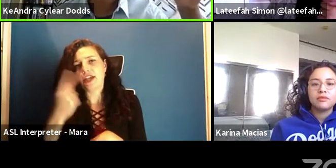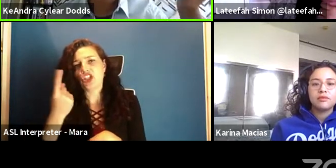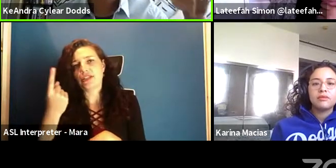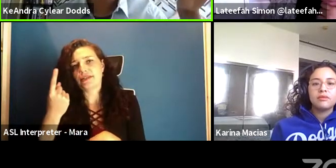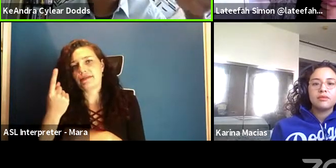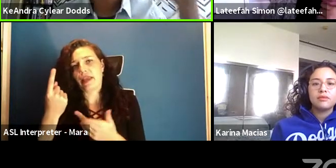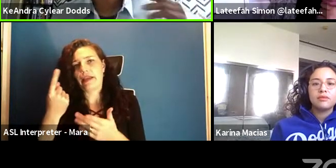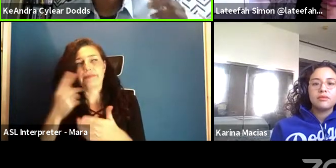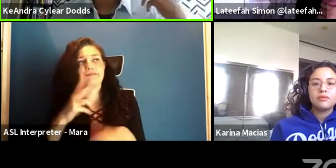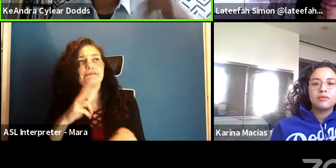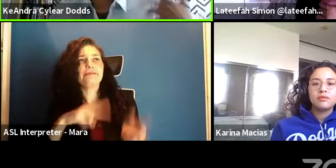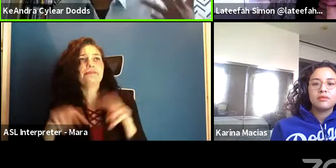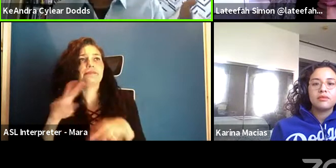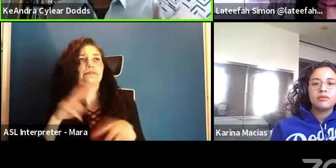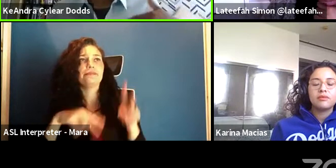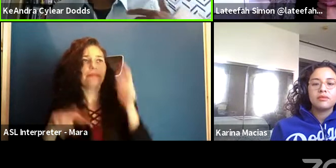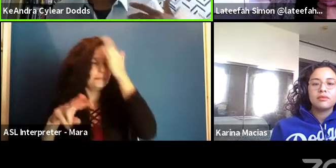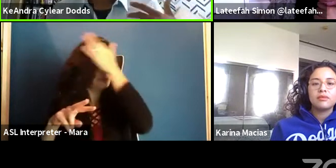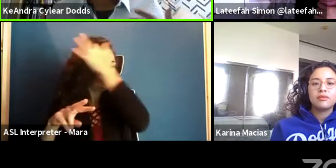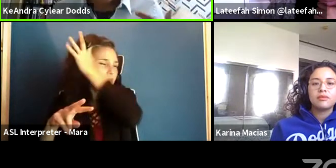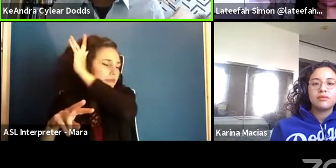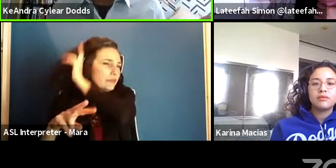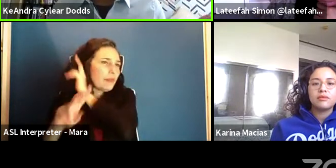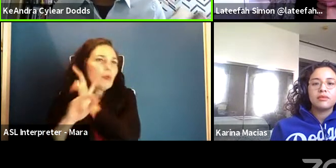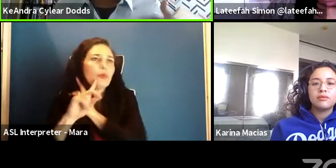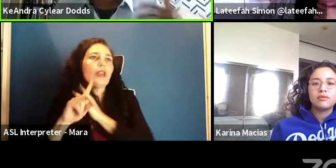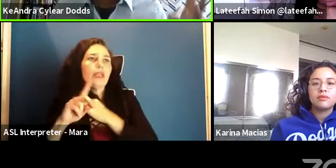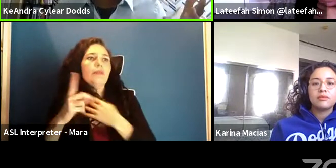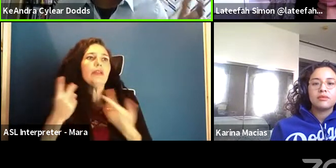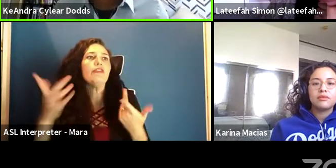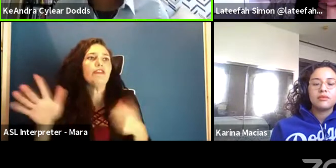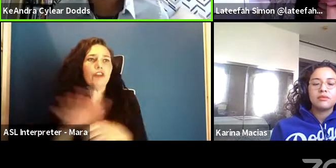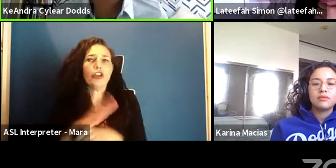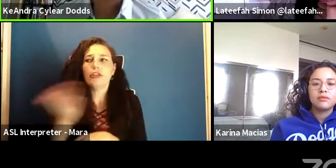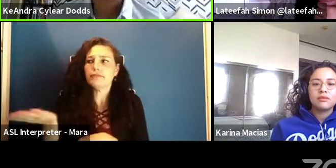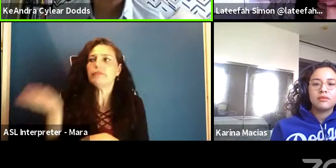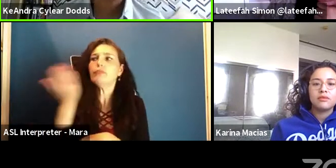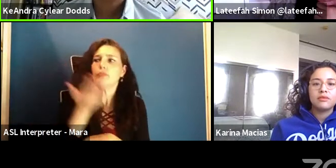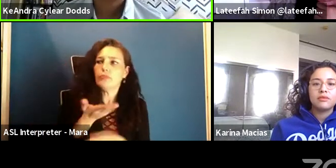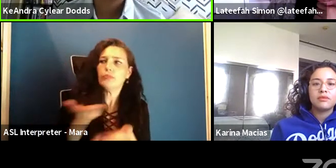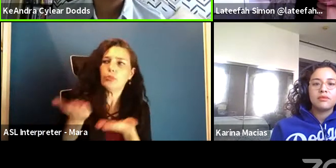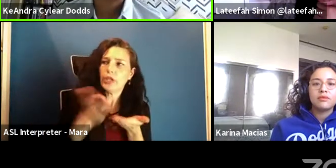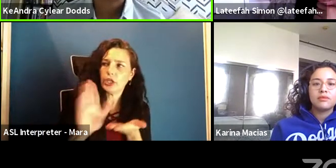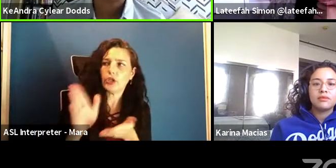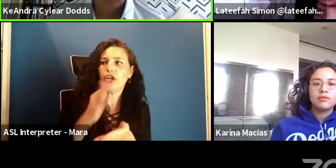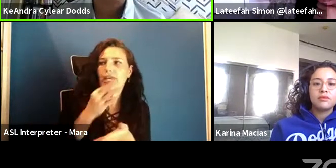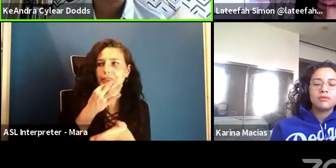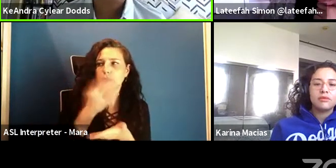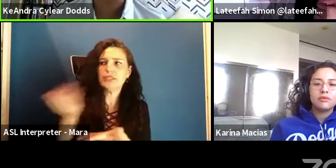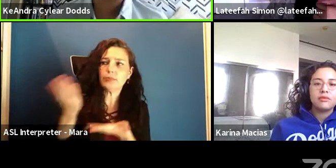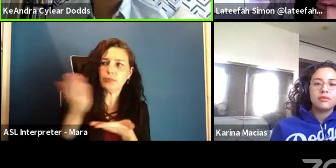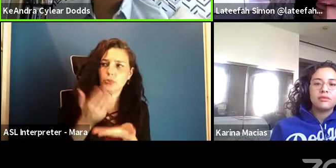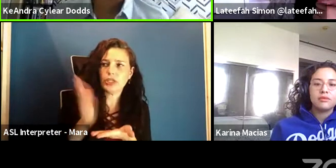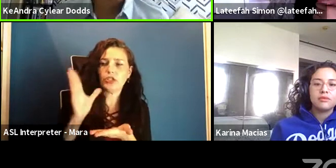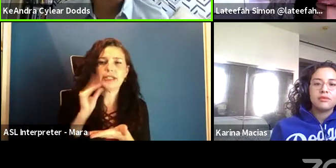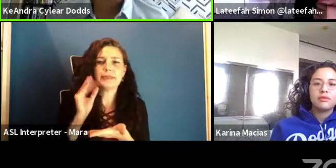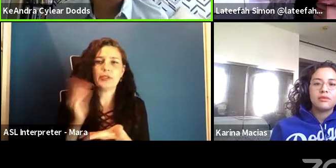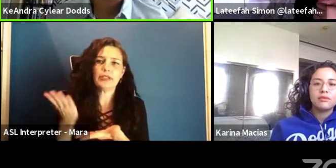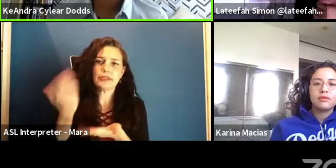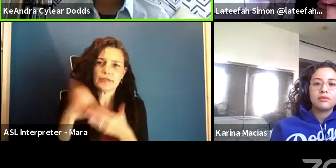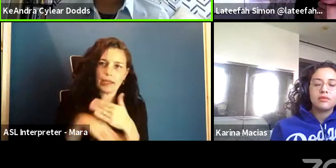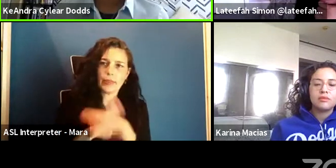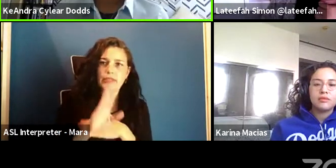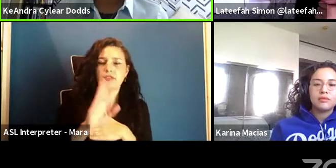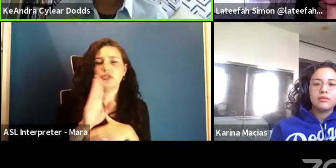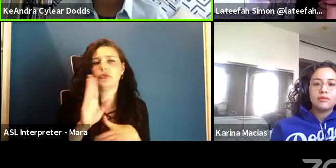of the same and, but really being able to be their full selves and bring that experience and expertise into these roles is another way that we